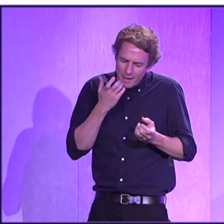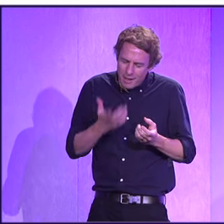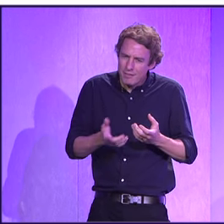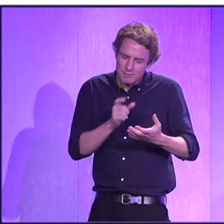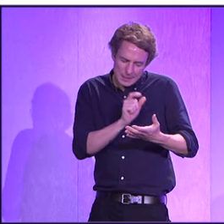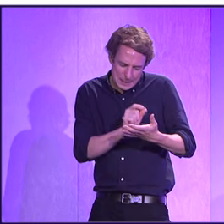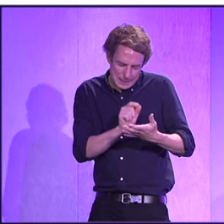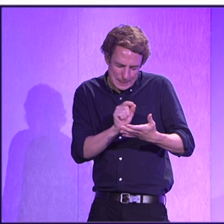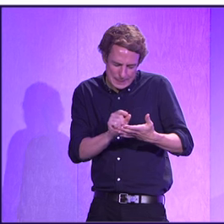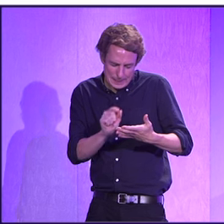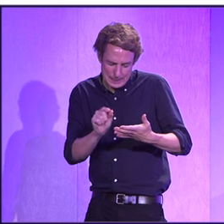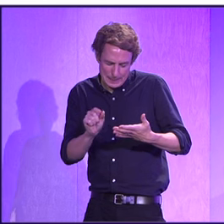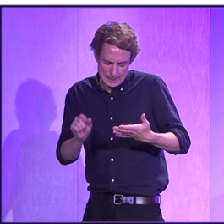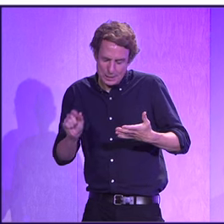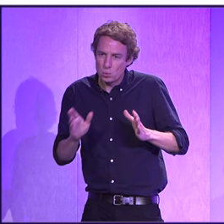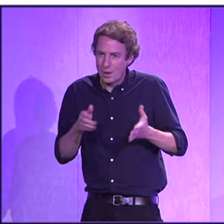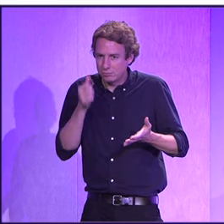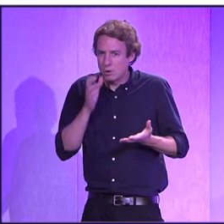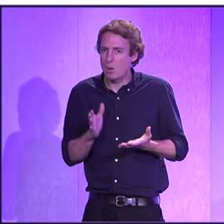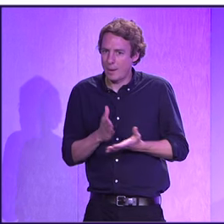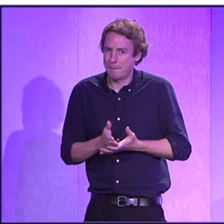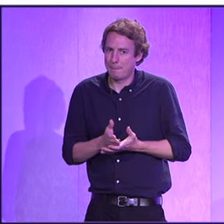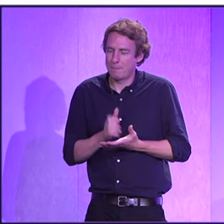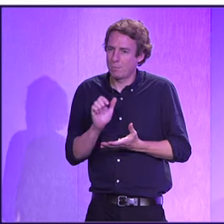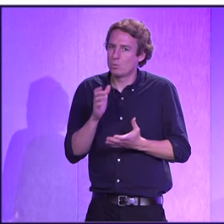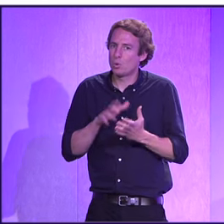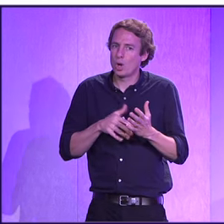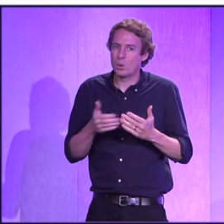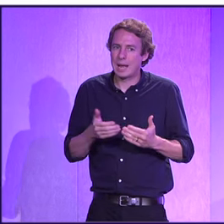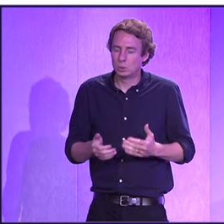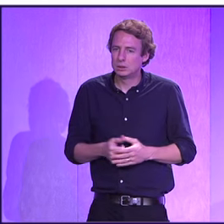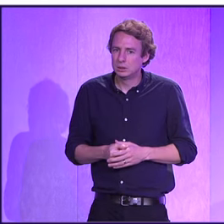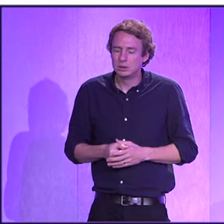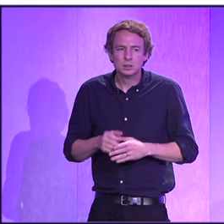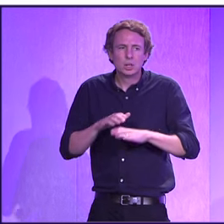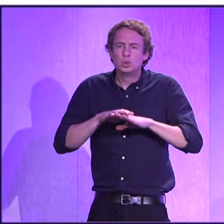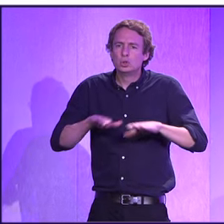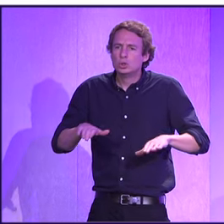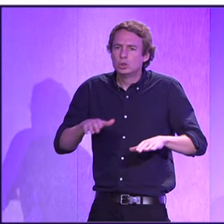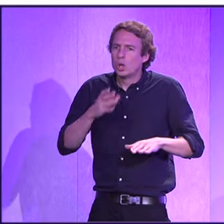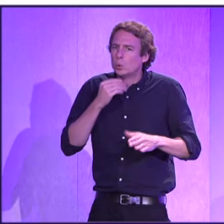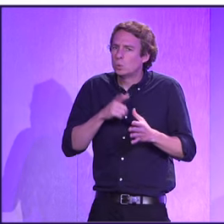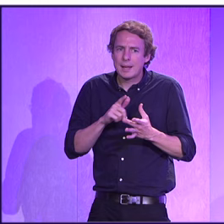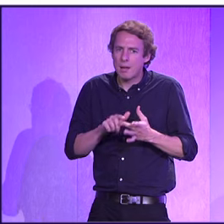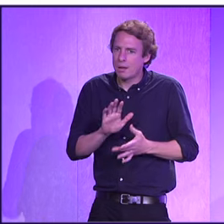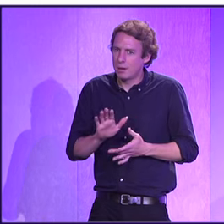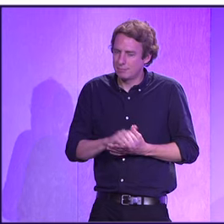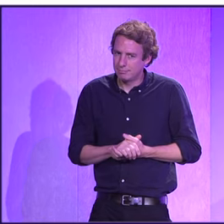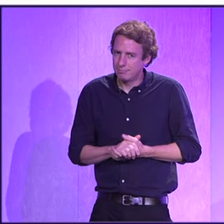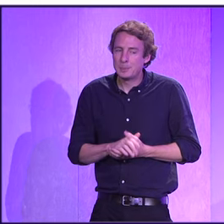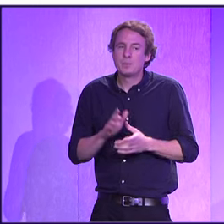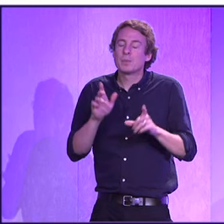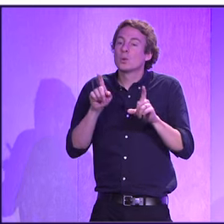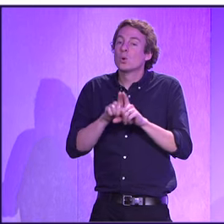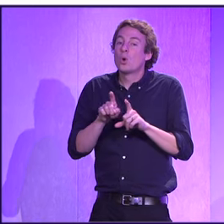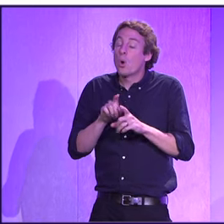every framework or coding language you're using. So, yes, please, don't do AI.